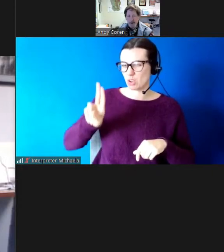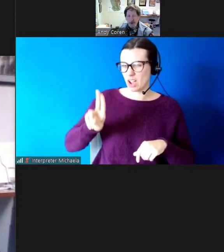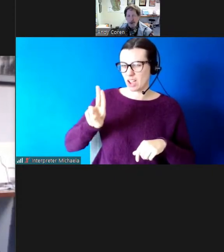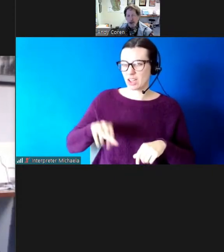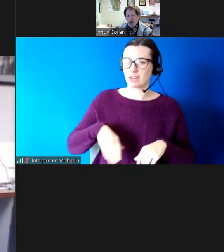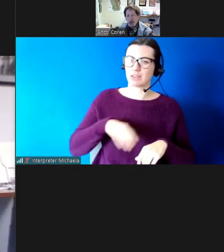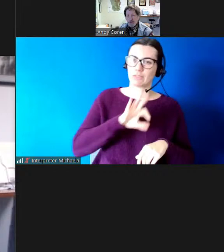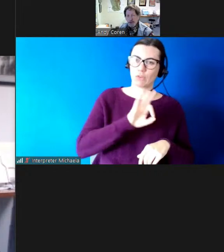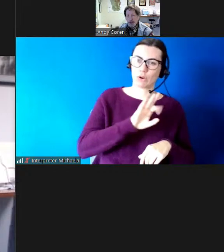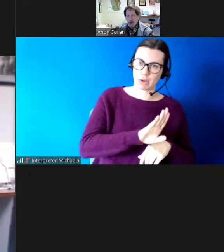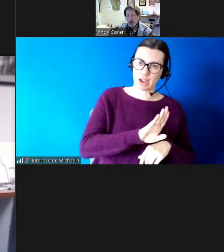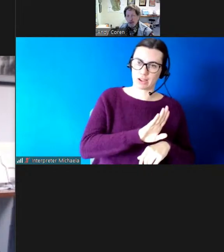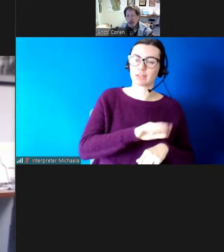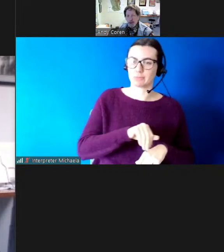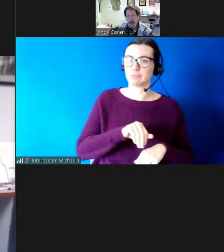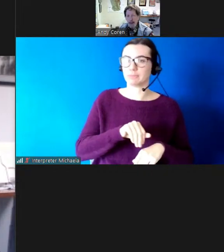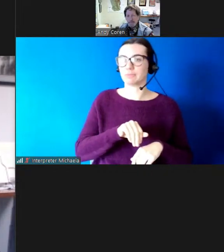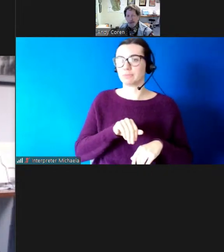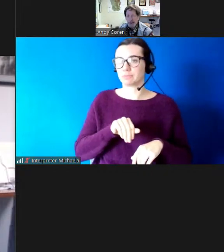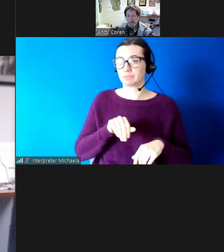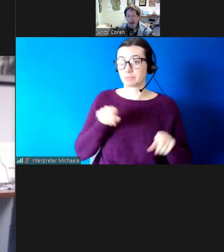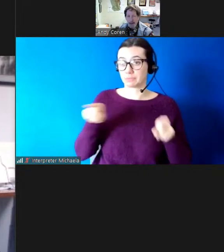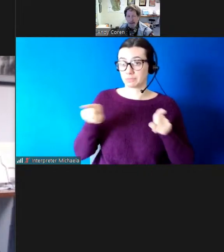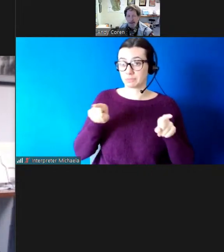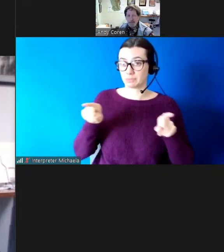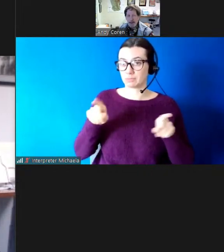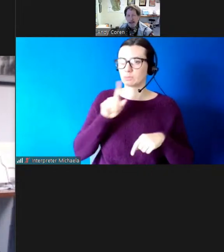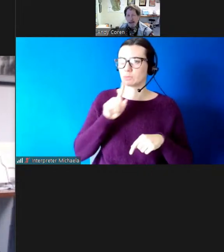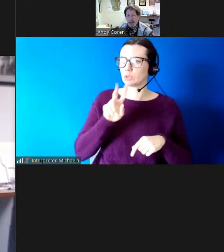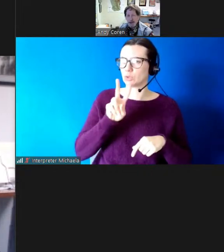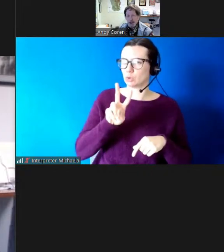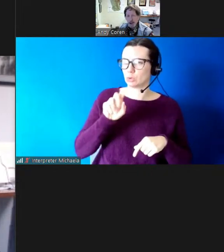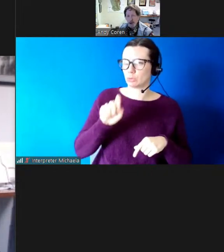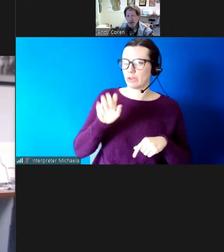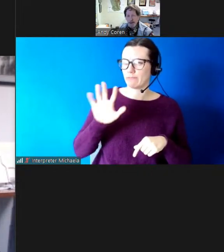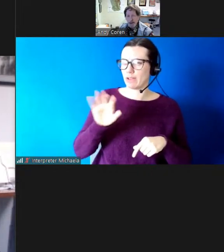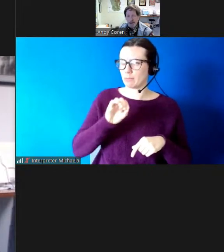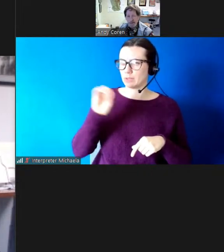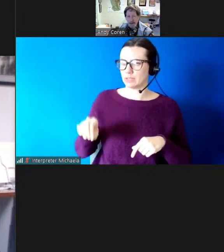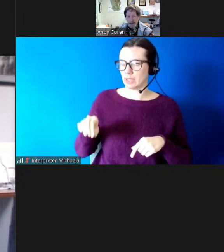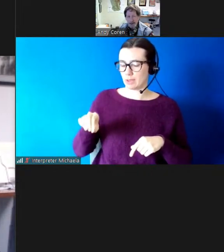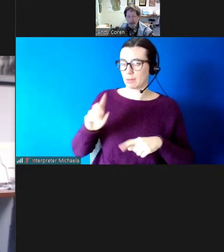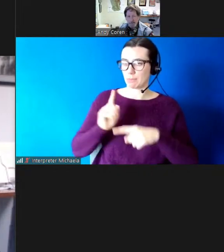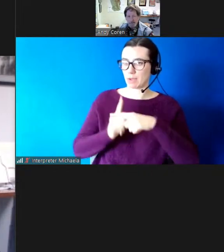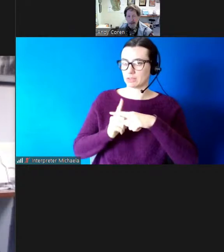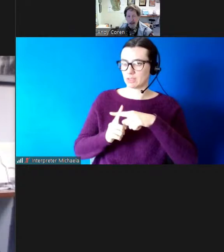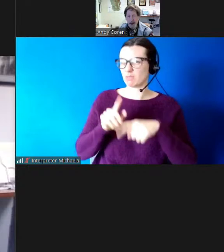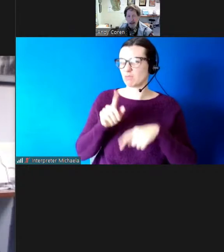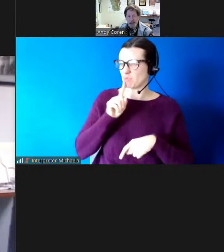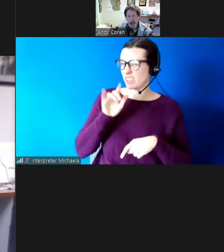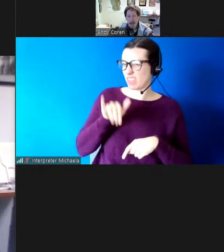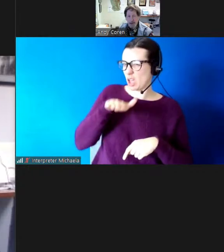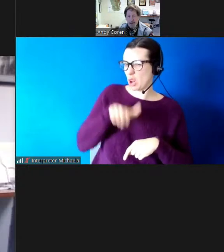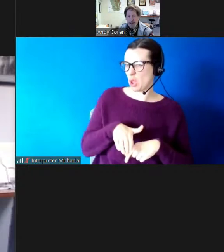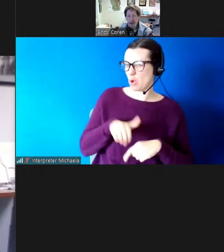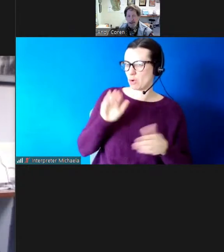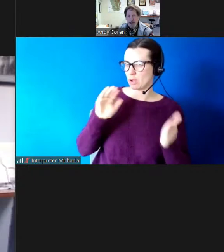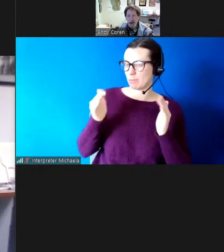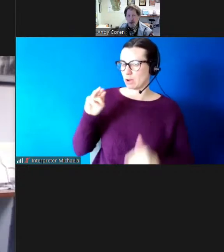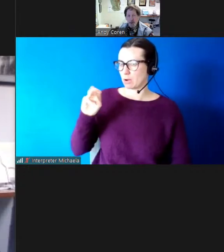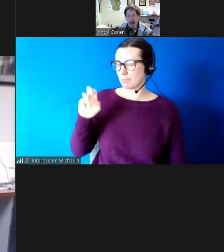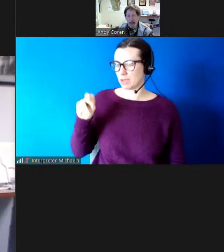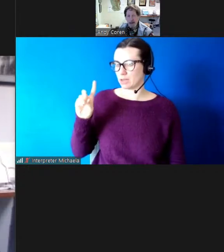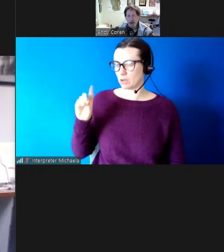Unified students was really only 2.5% positive, and that's low compared to Mendocino. On January